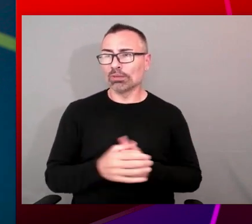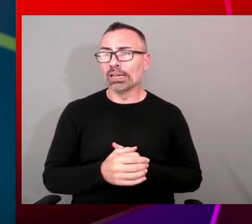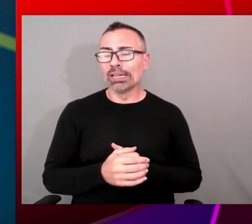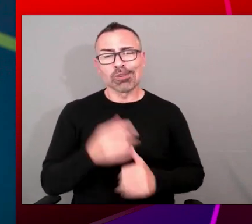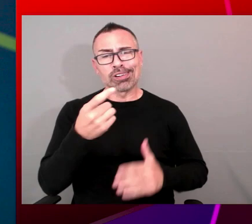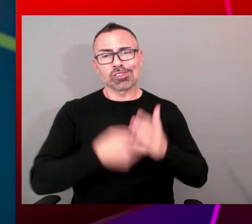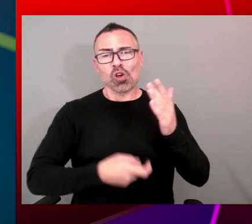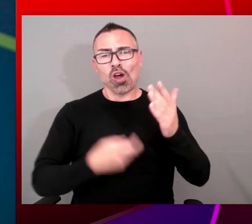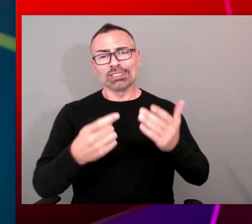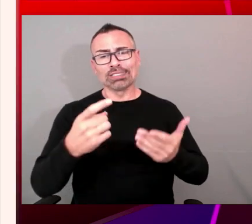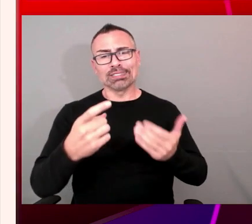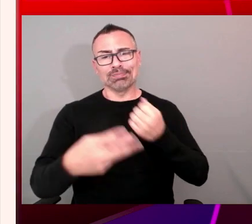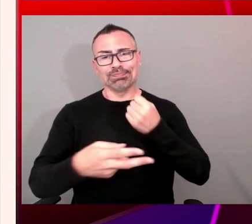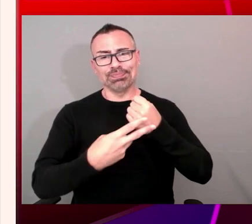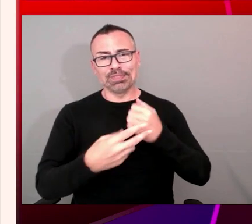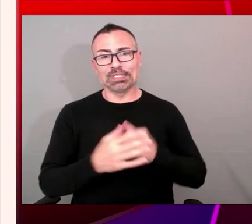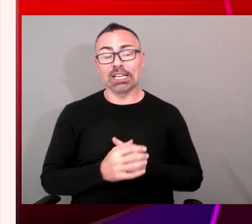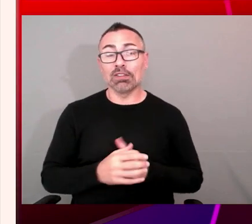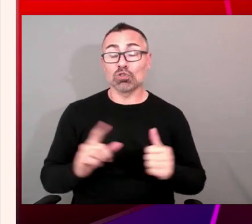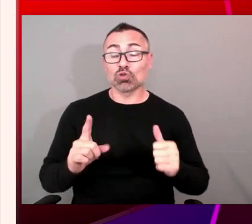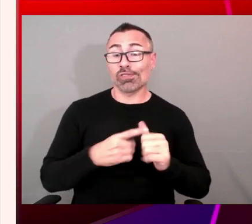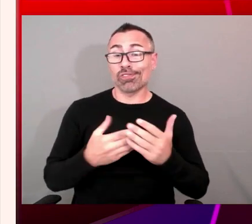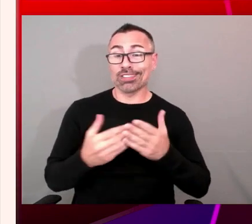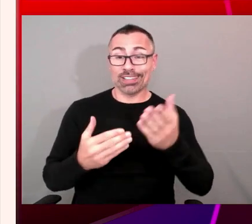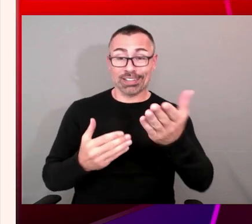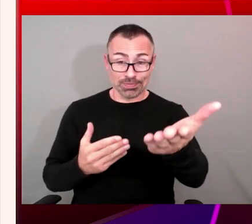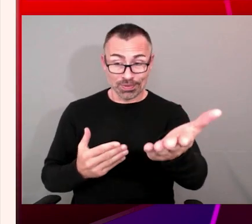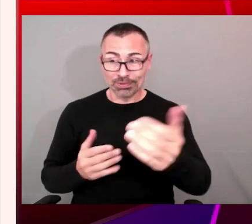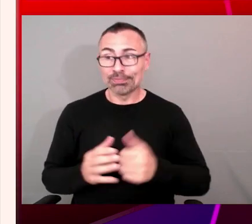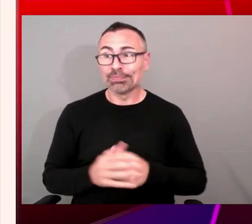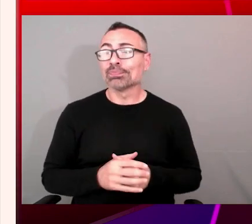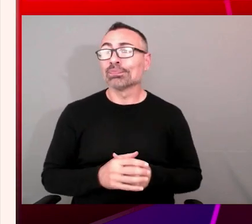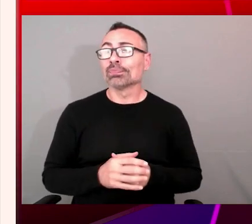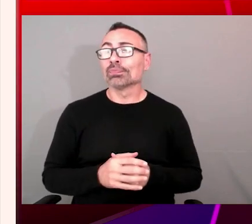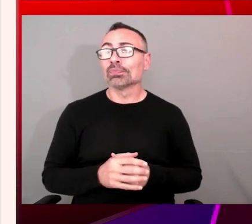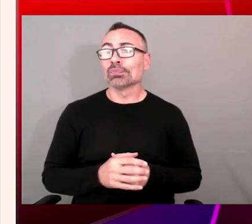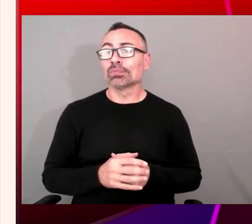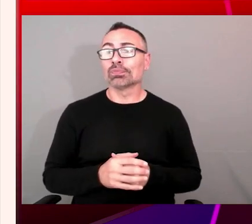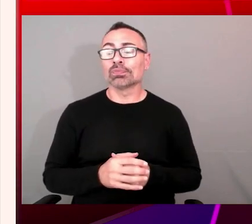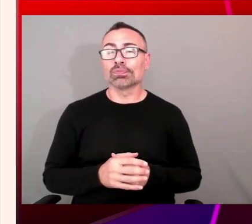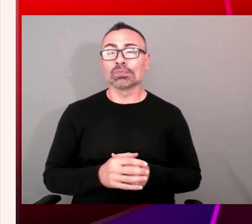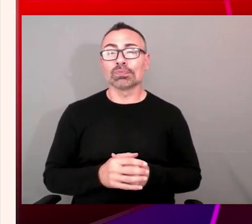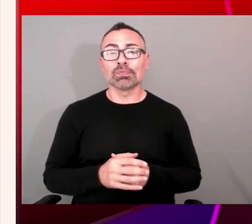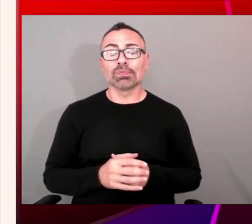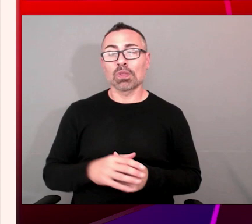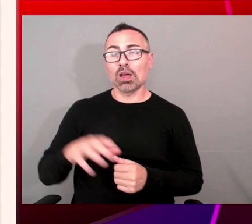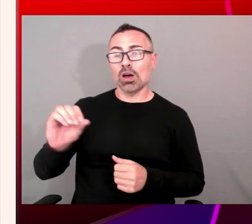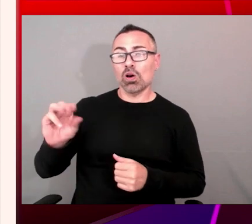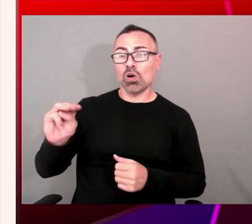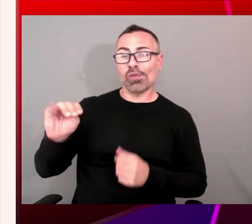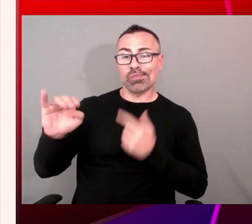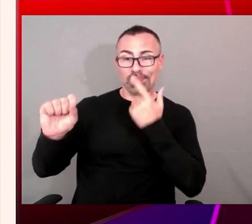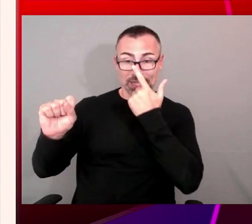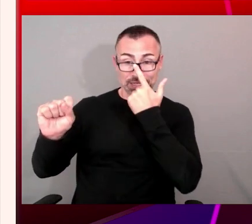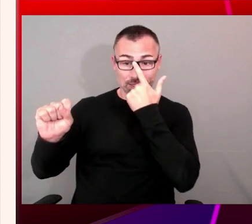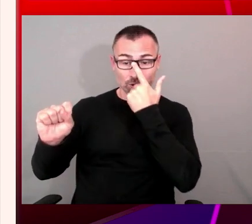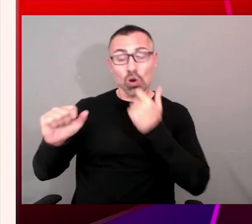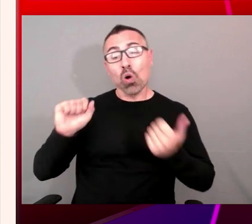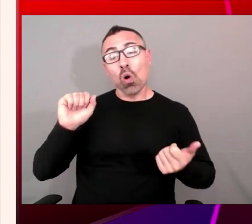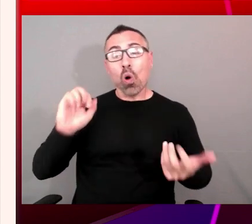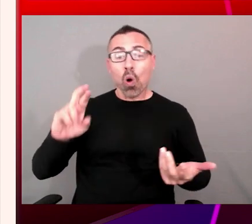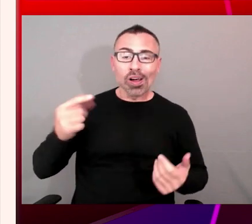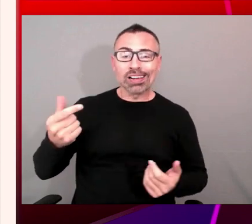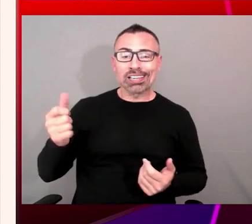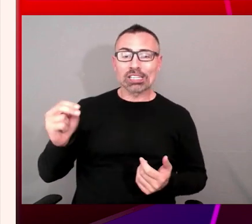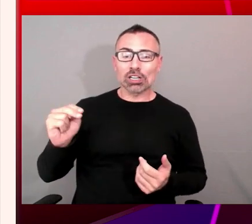service, and I'll just sort of show this on the screen here if you can see it. Take a look. Is sort of, you know, omics or, in this case, genomics-optimized data